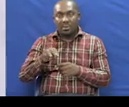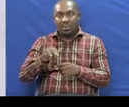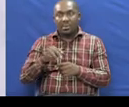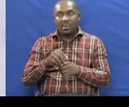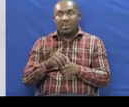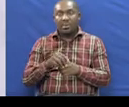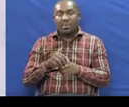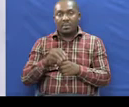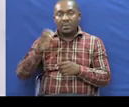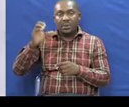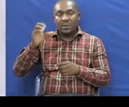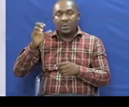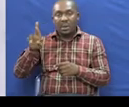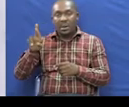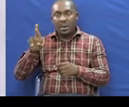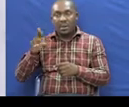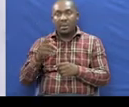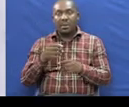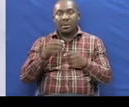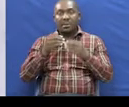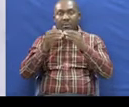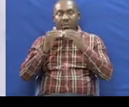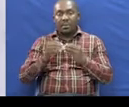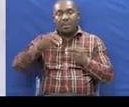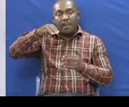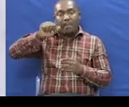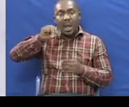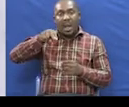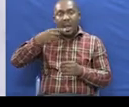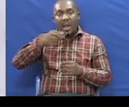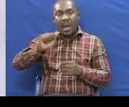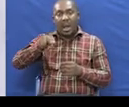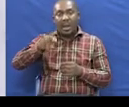Then from chromium, we have manganese.